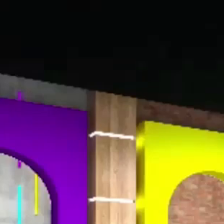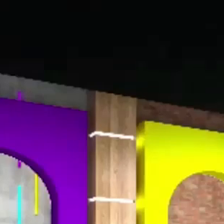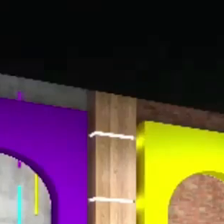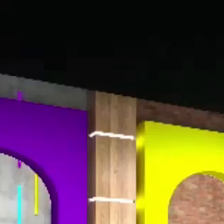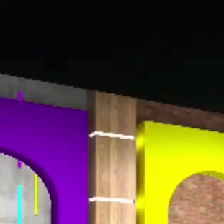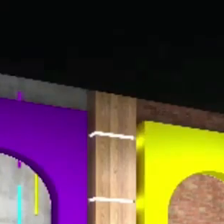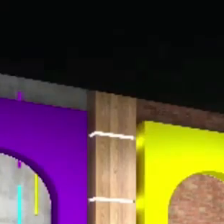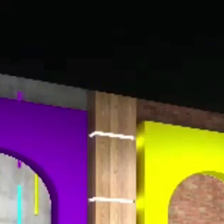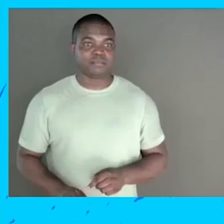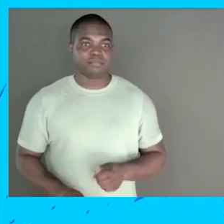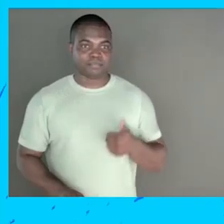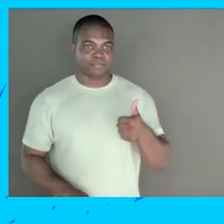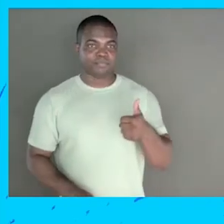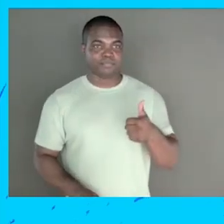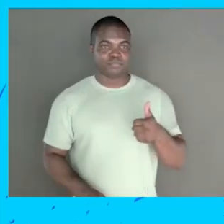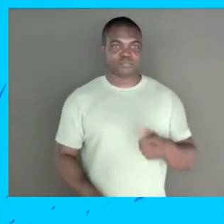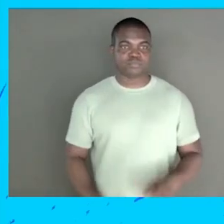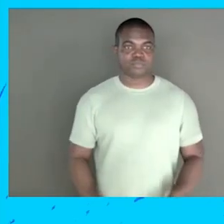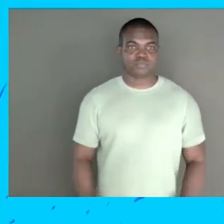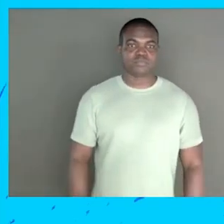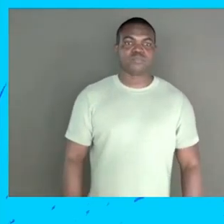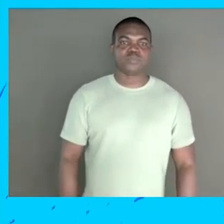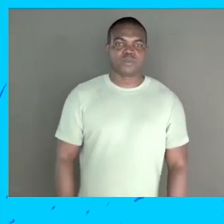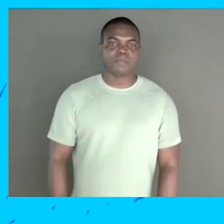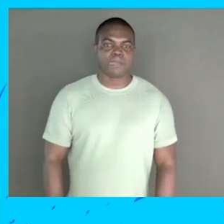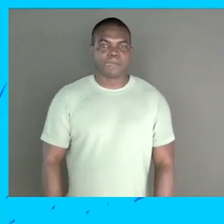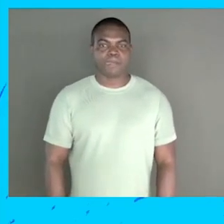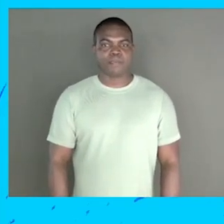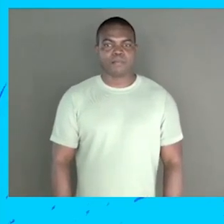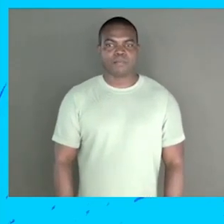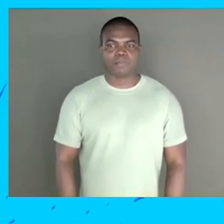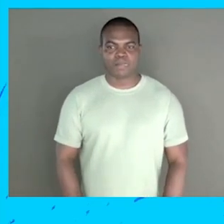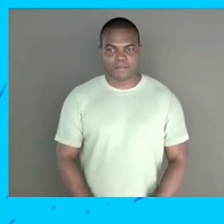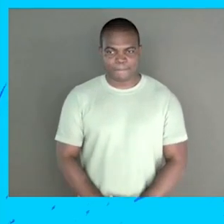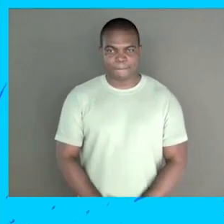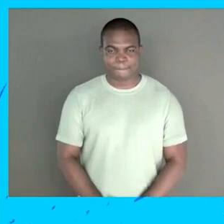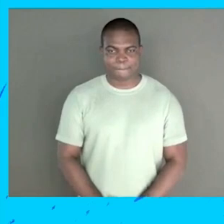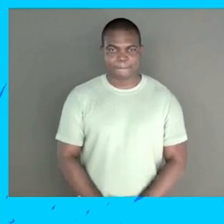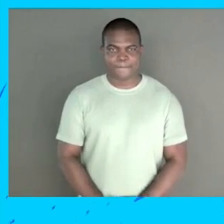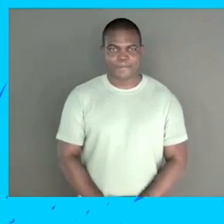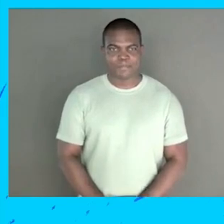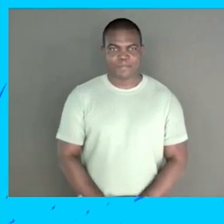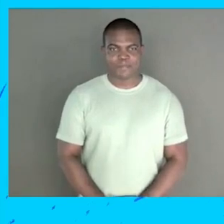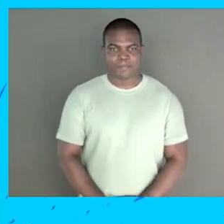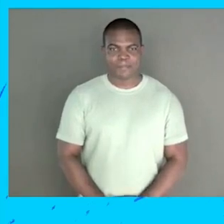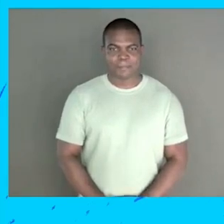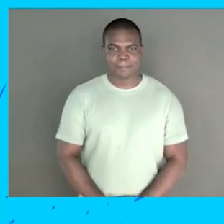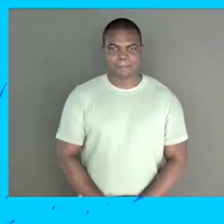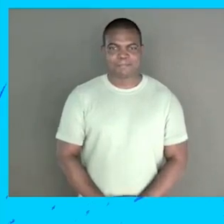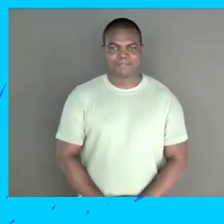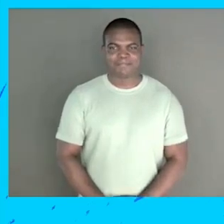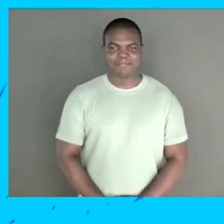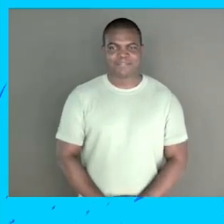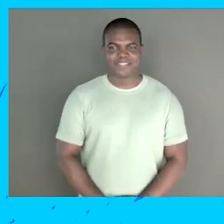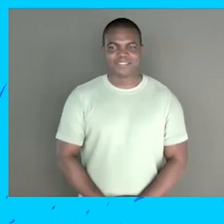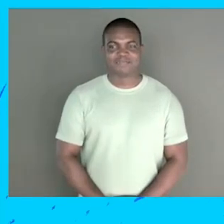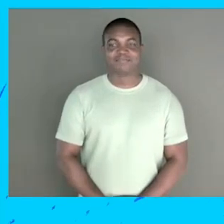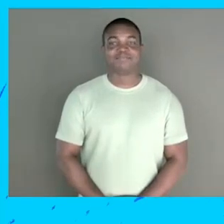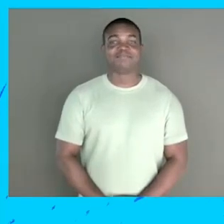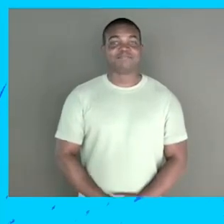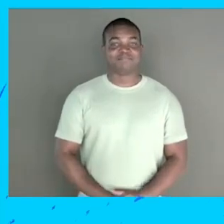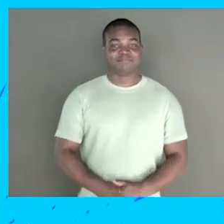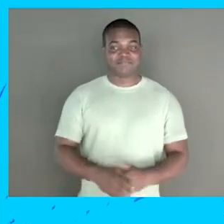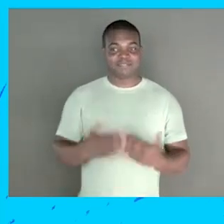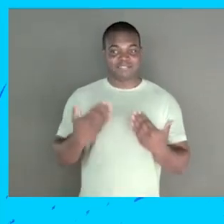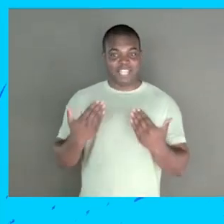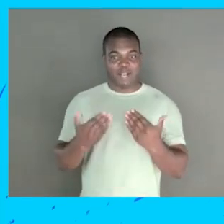We have just heard from some courageous people standing up against the anti-rights movements, which are pushing back progress on gender equality around the world. And you